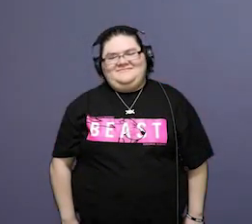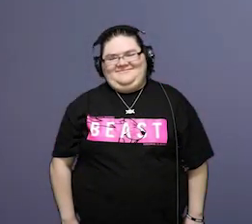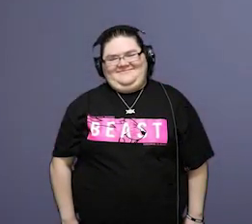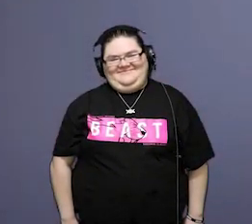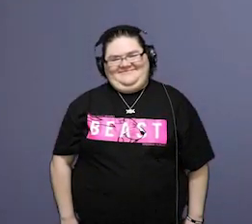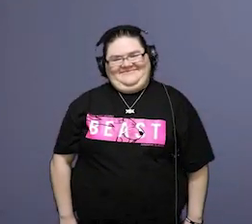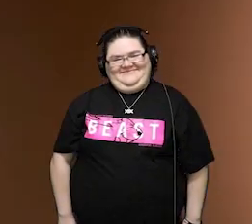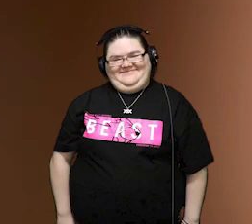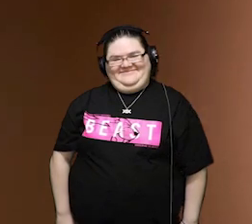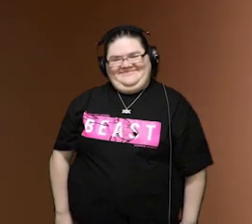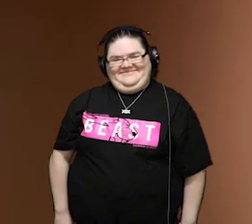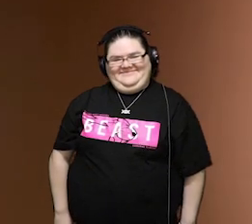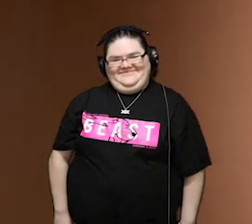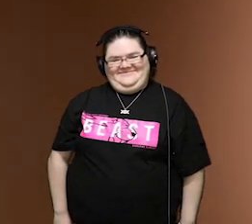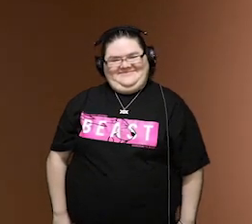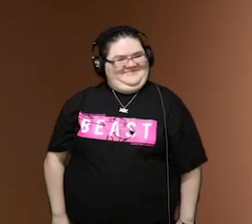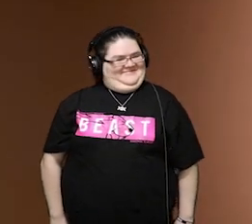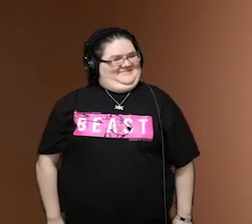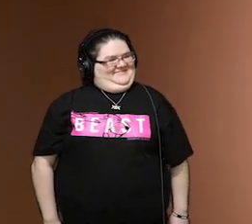tonight.